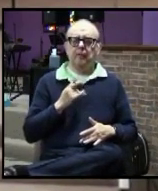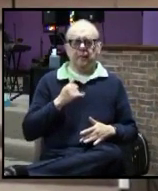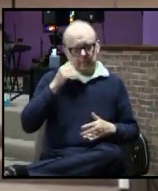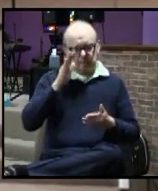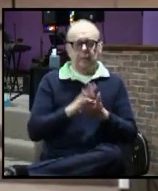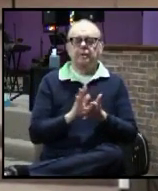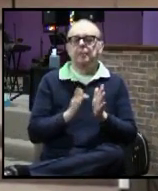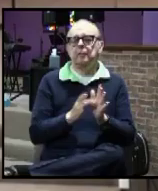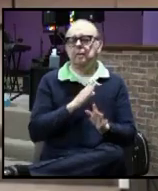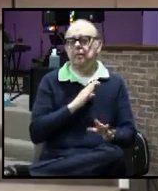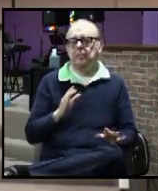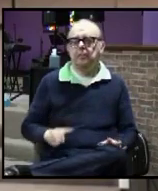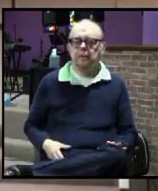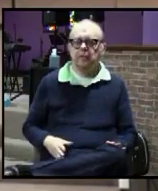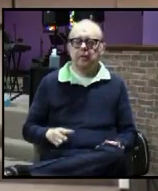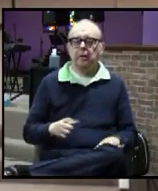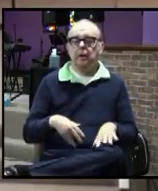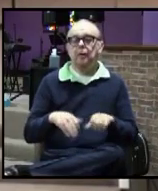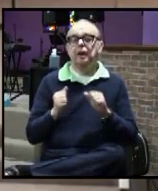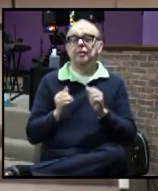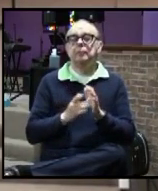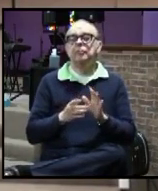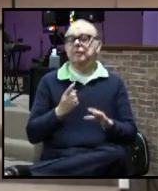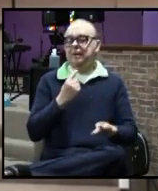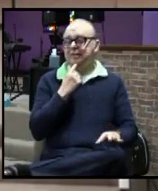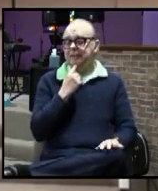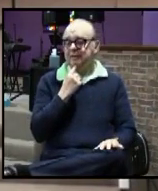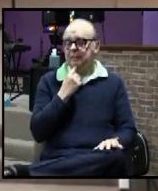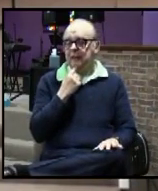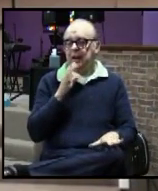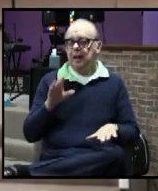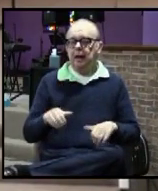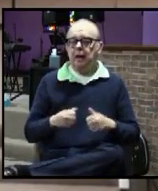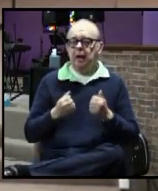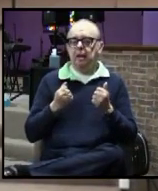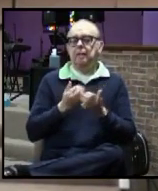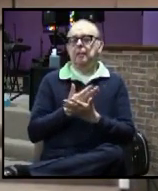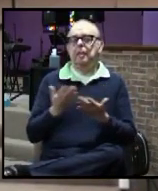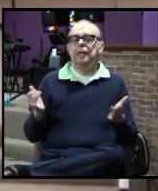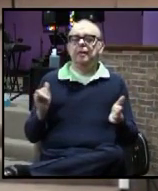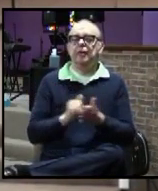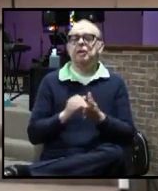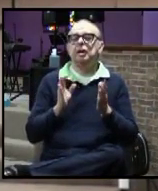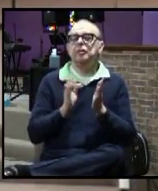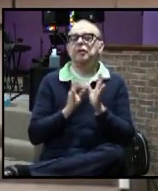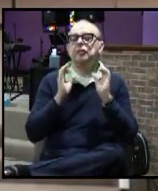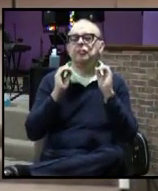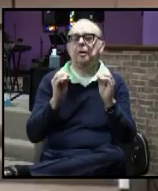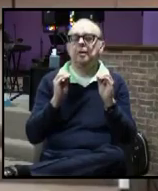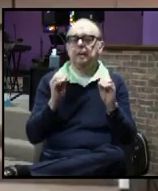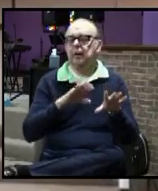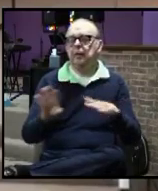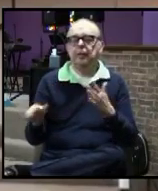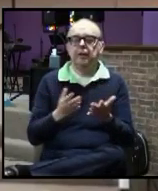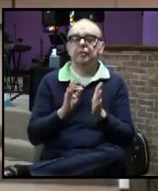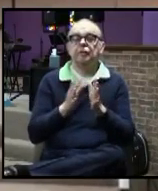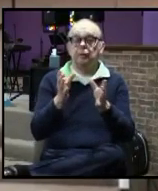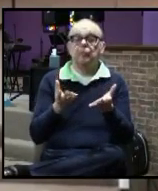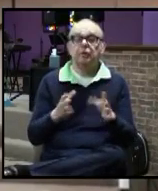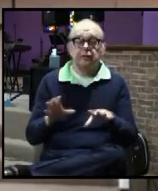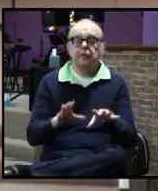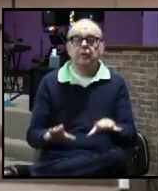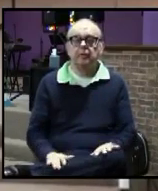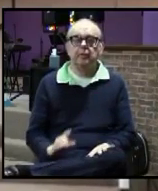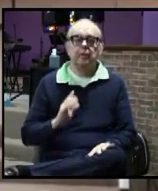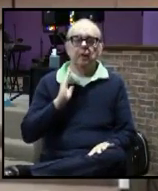if we as believers in Jesus Christ took Jesus seriously and lived by the things that Jesus taught and did the things that he wanted us to